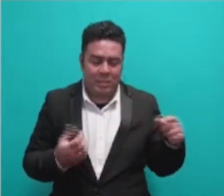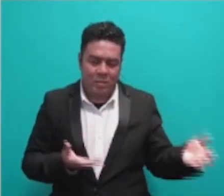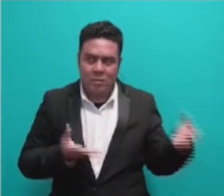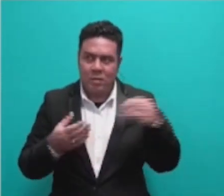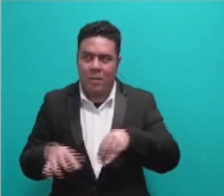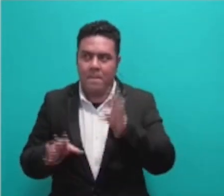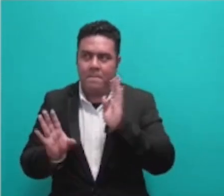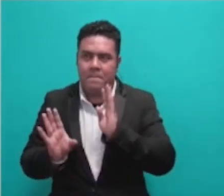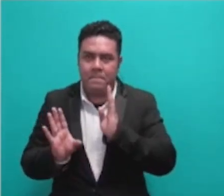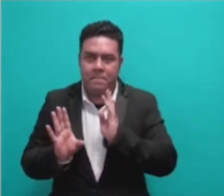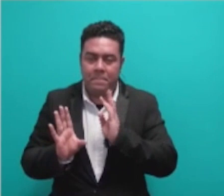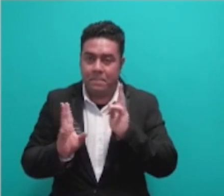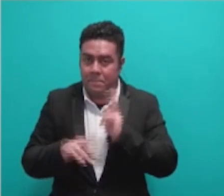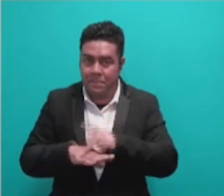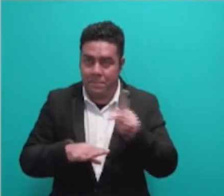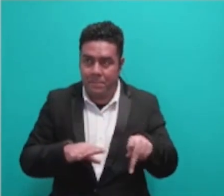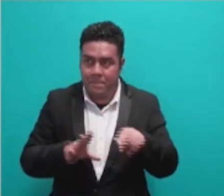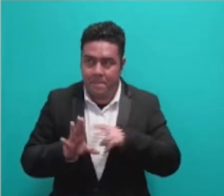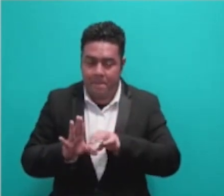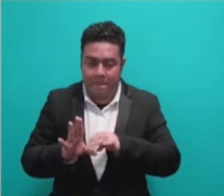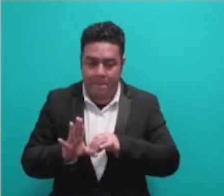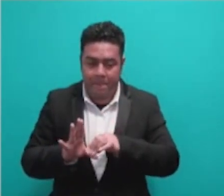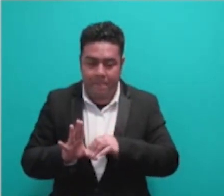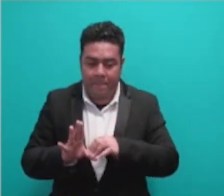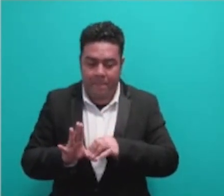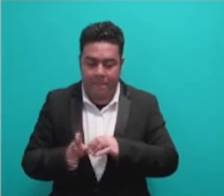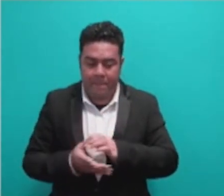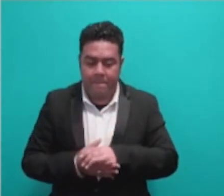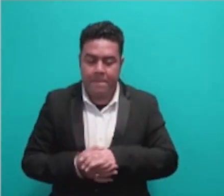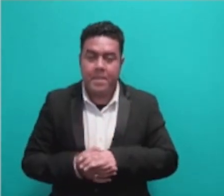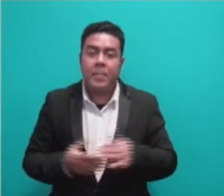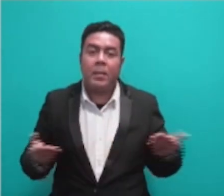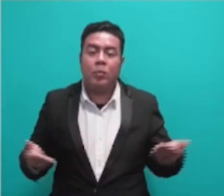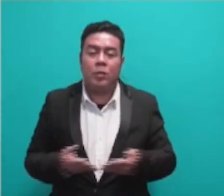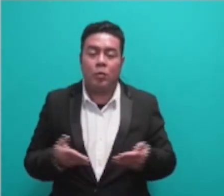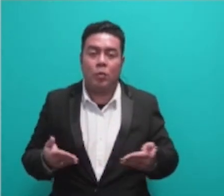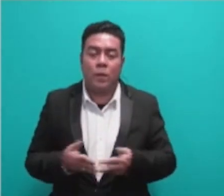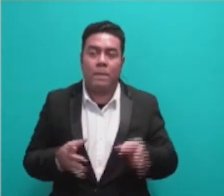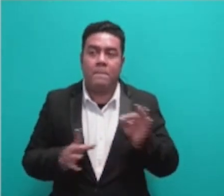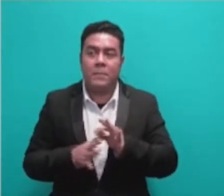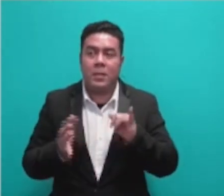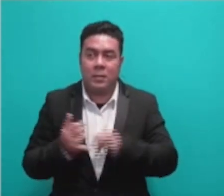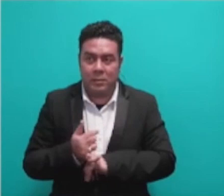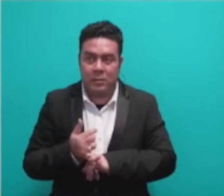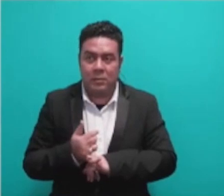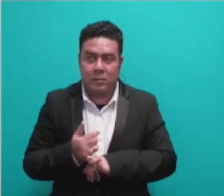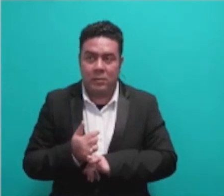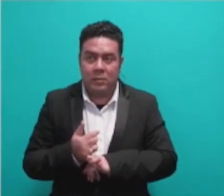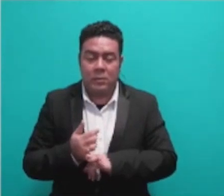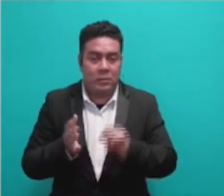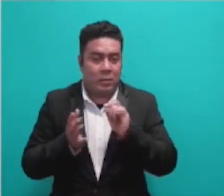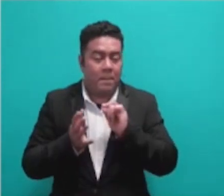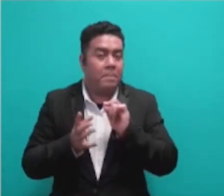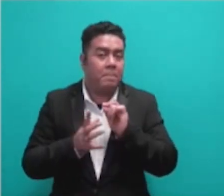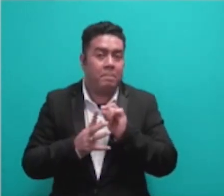Parliament. That has been removed in this particular amendment. And the introduction of the permanent secretary that is in the form